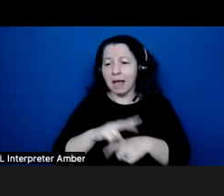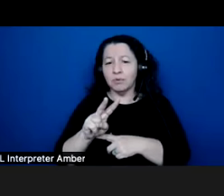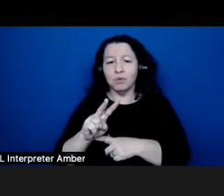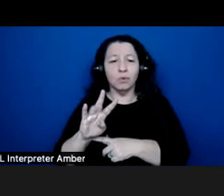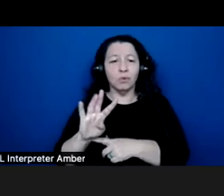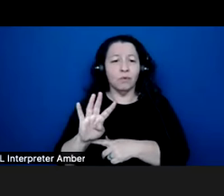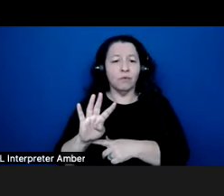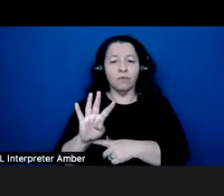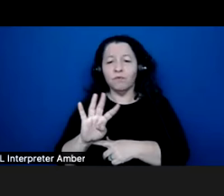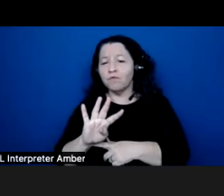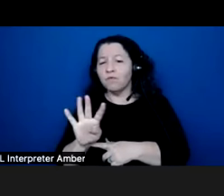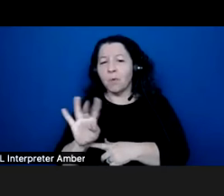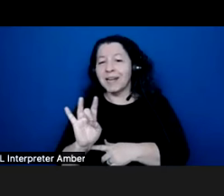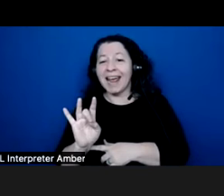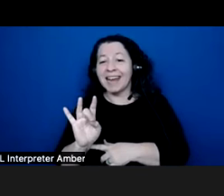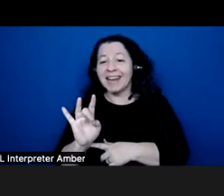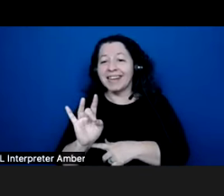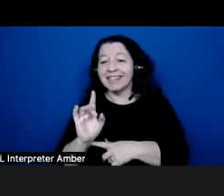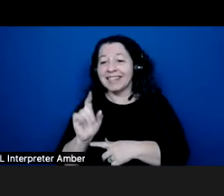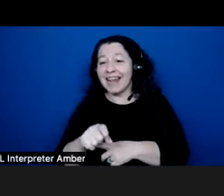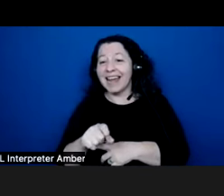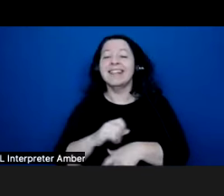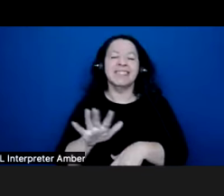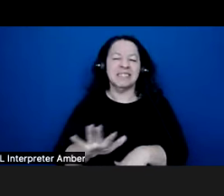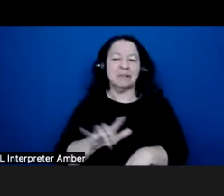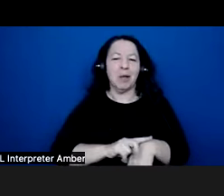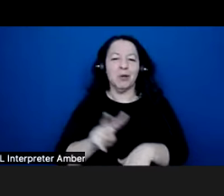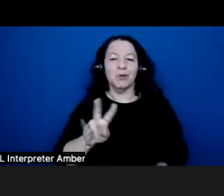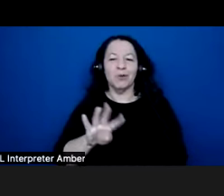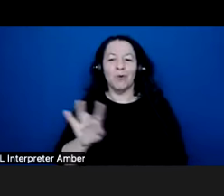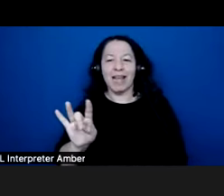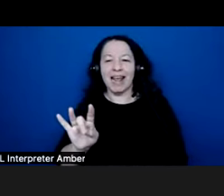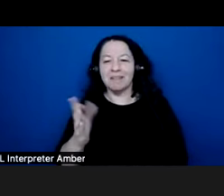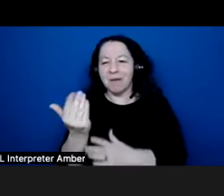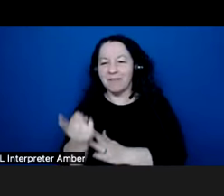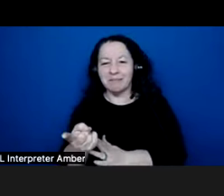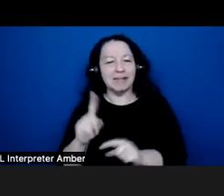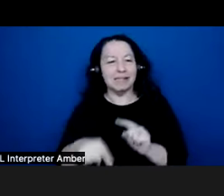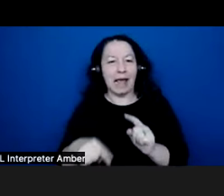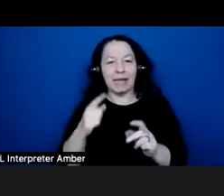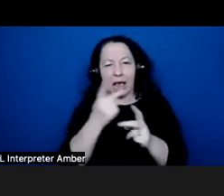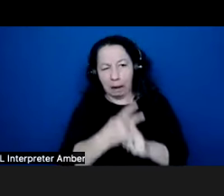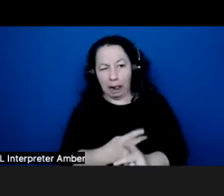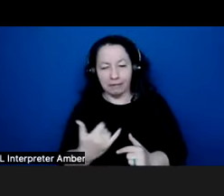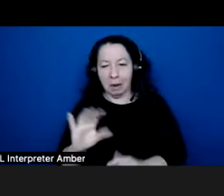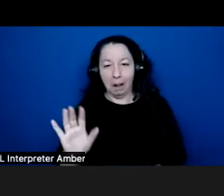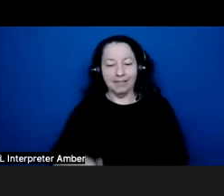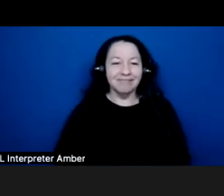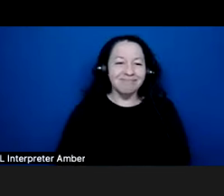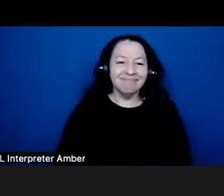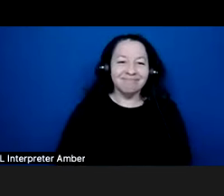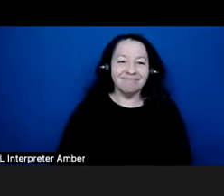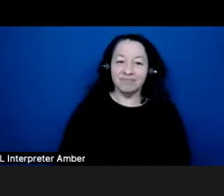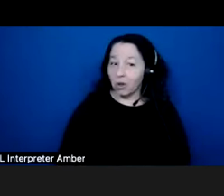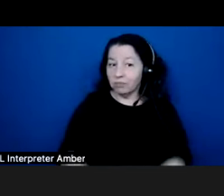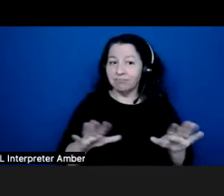2:40, what, 8? Yeah, somewhere around there. 15 minutes. Sorry, I can't math right now. So take your